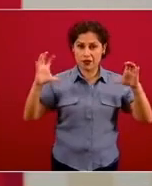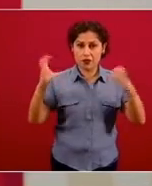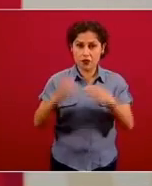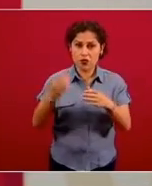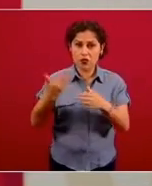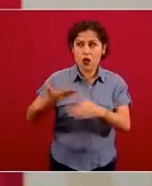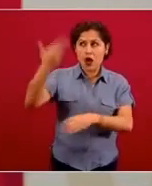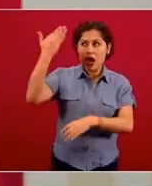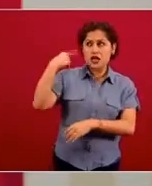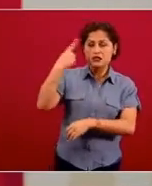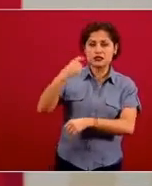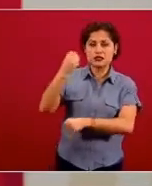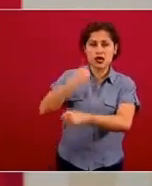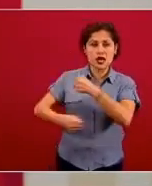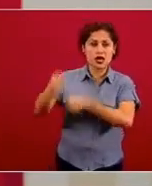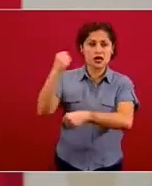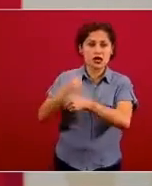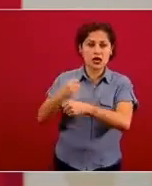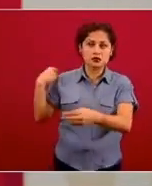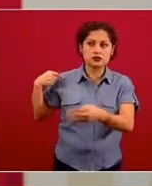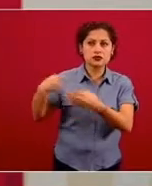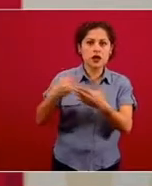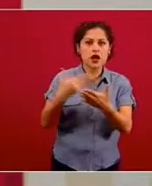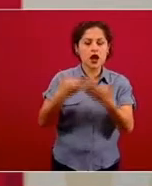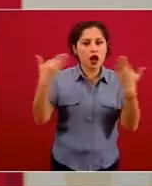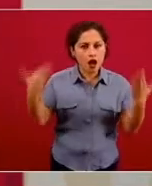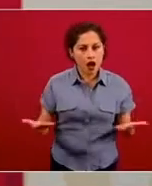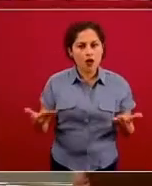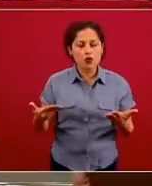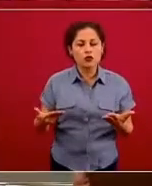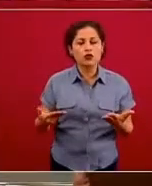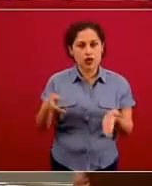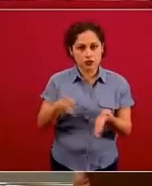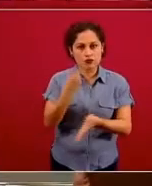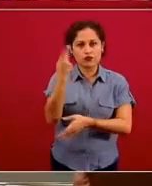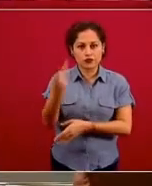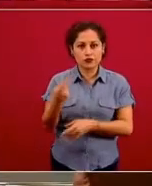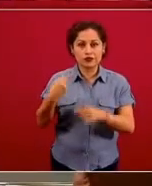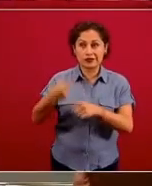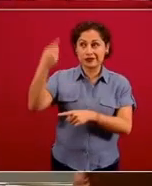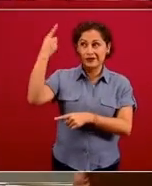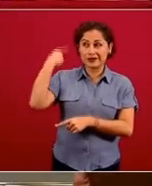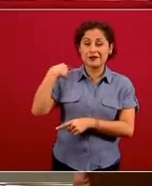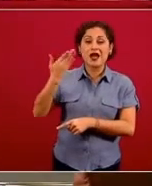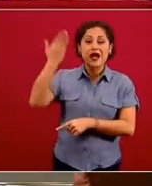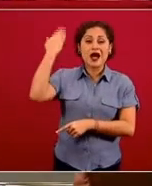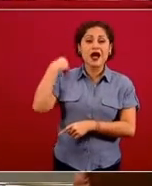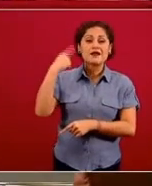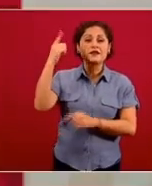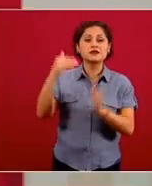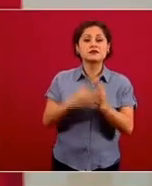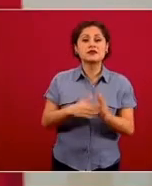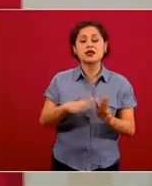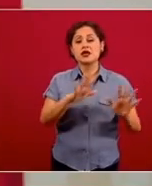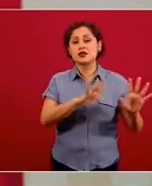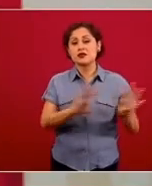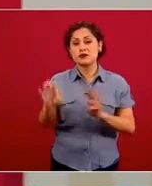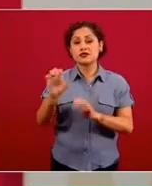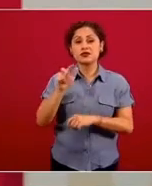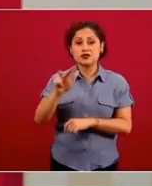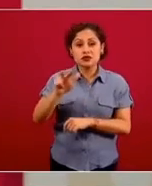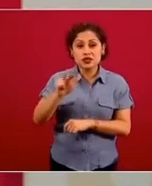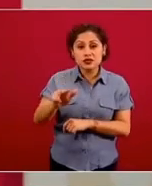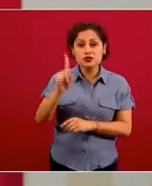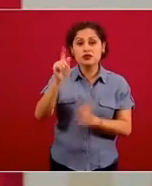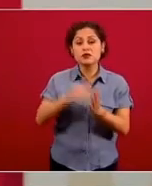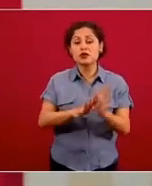world in 100 years. In 100 years. The last pandemic of this size, of this